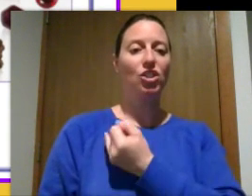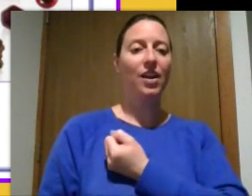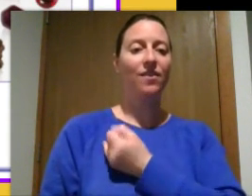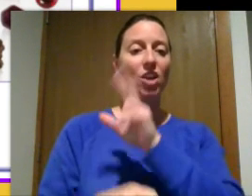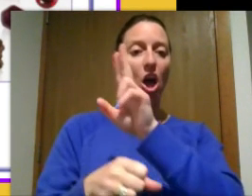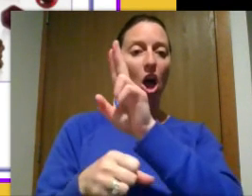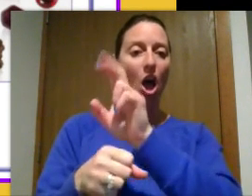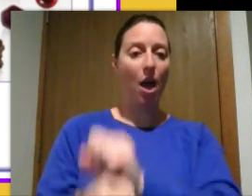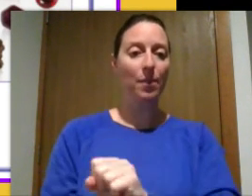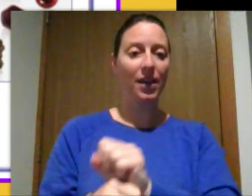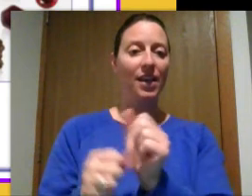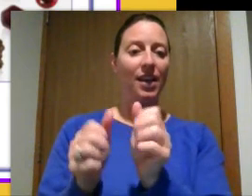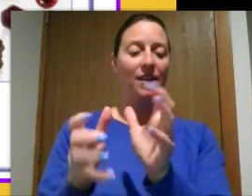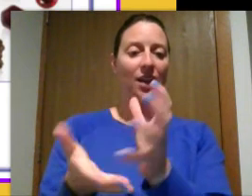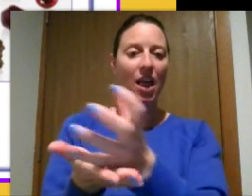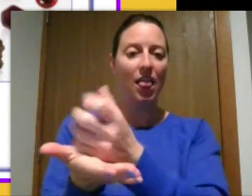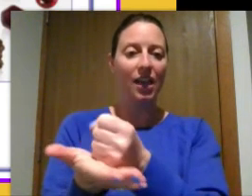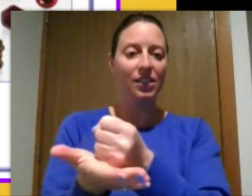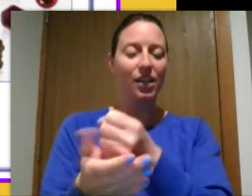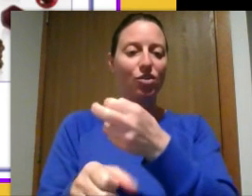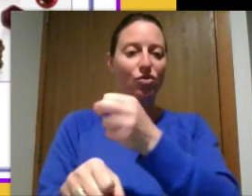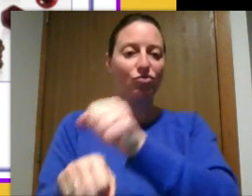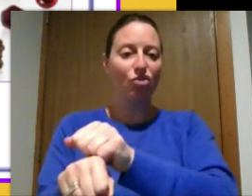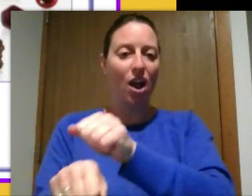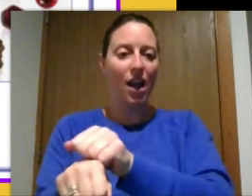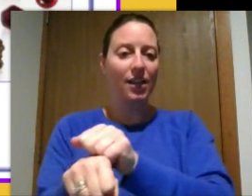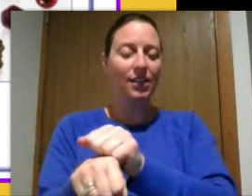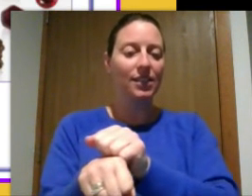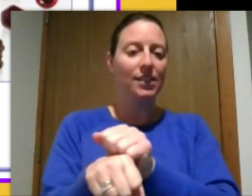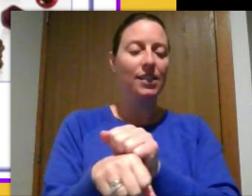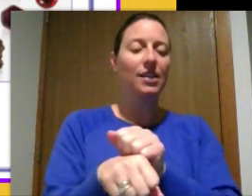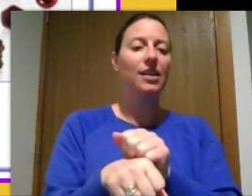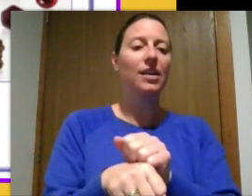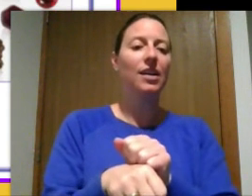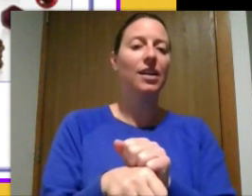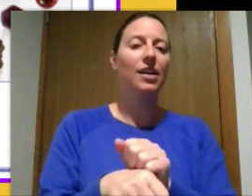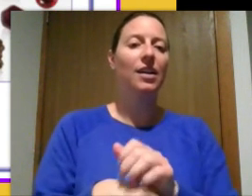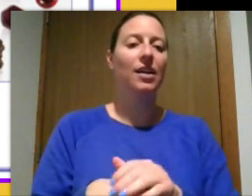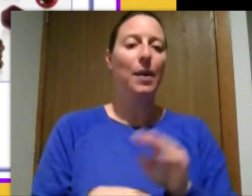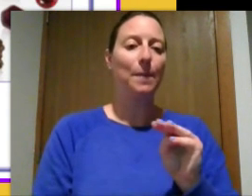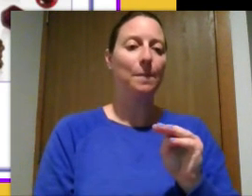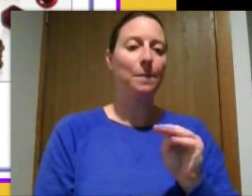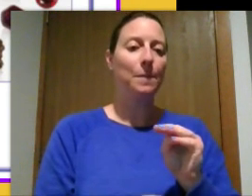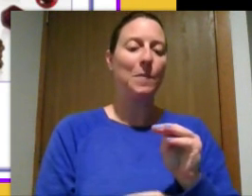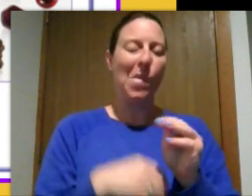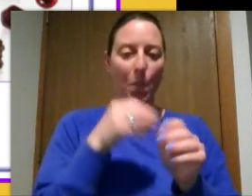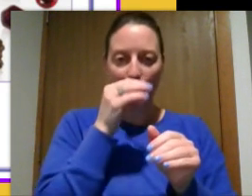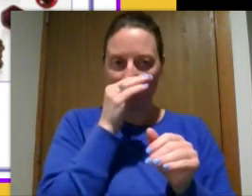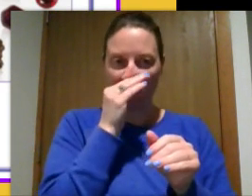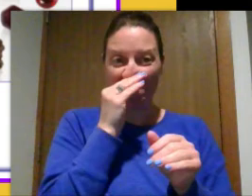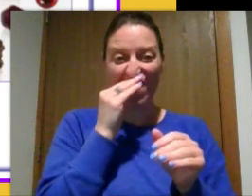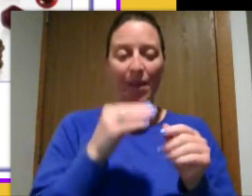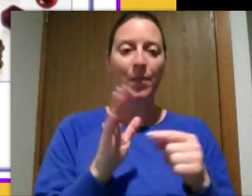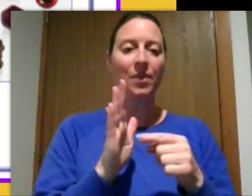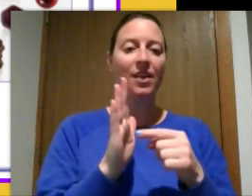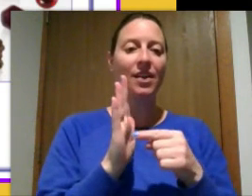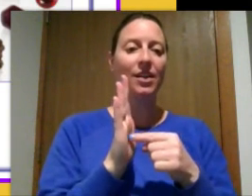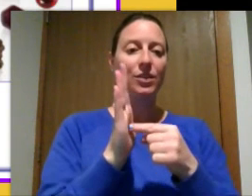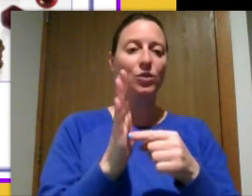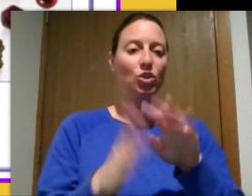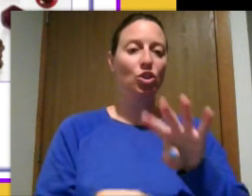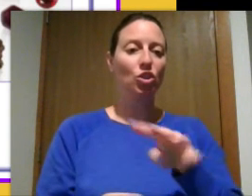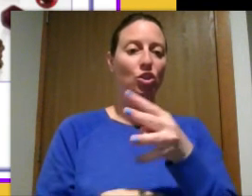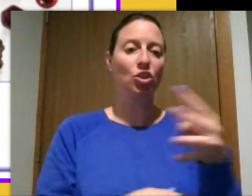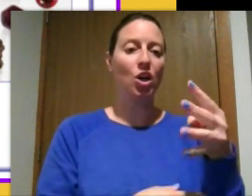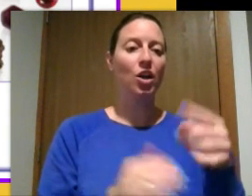is collecting rocks and minerals. The chart gives the data on garnets he found during